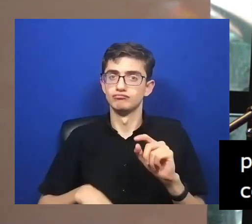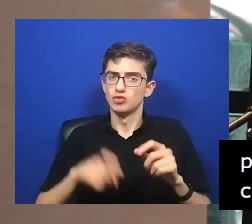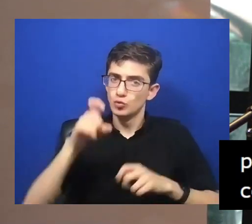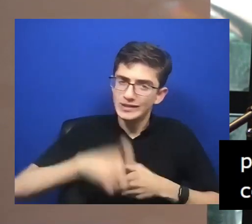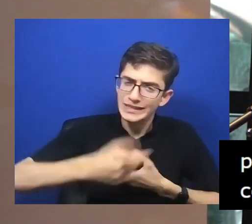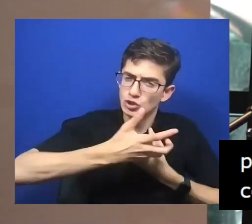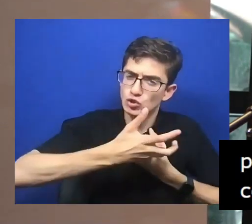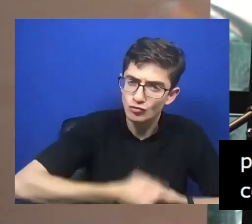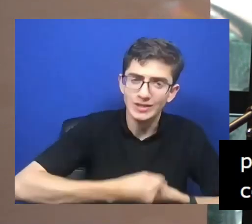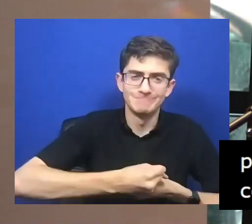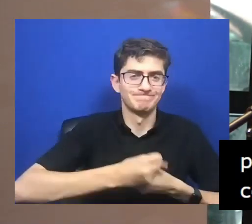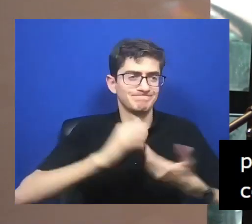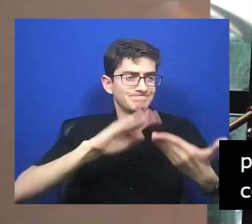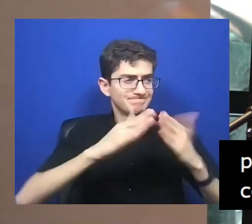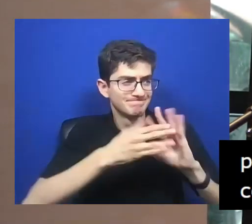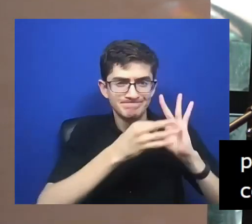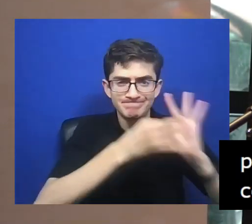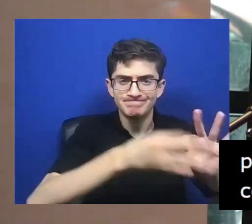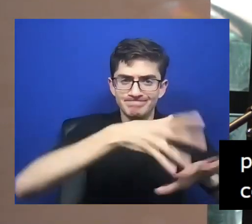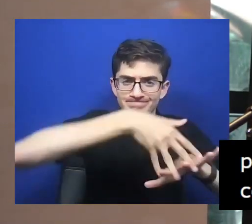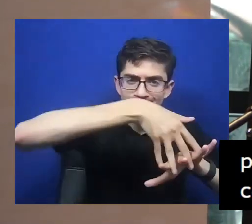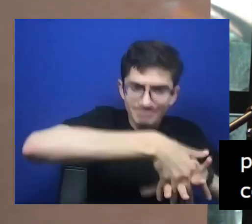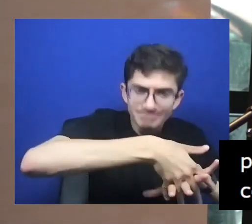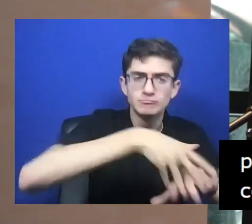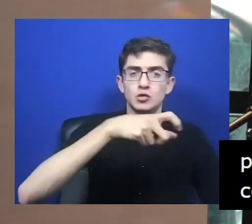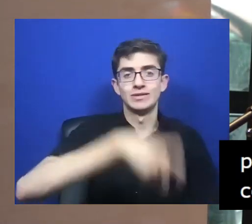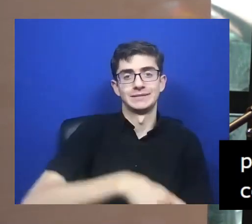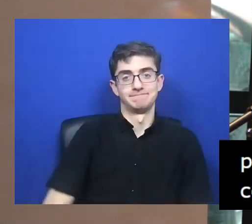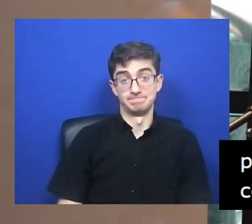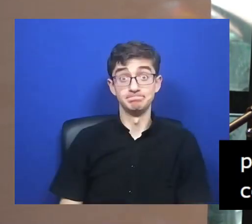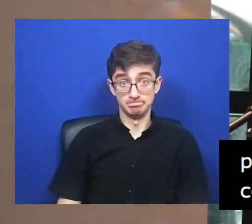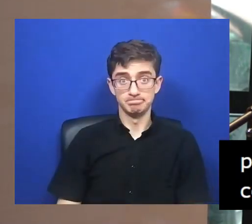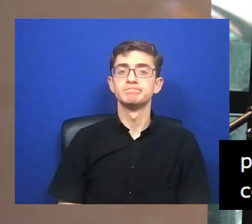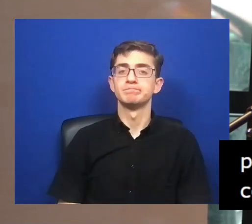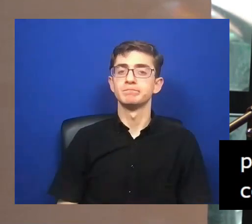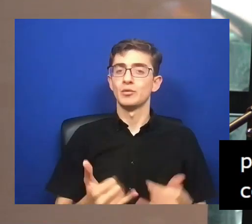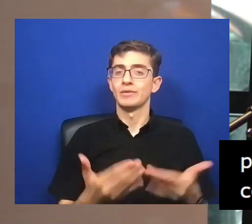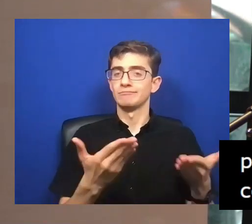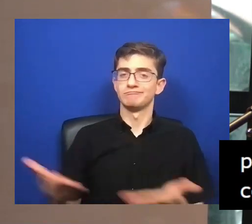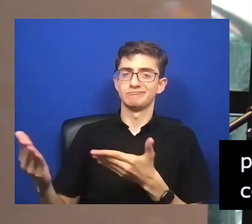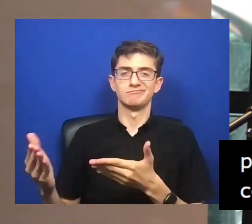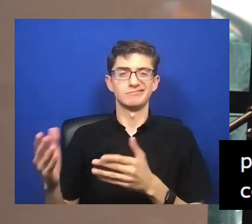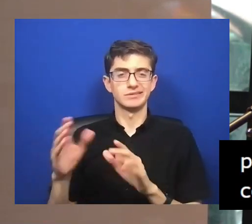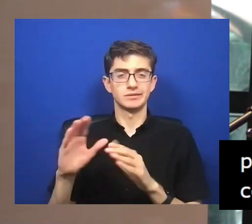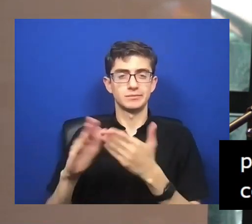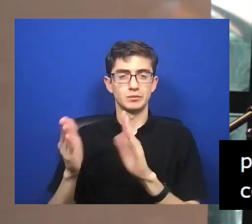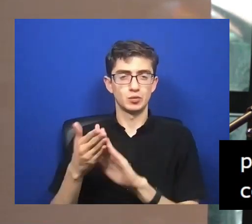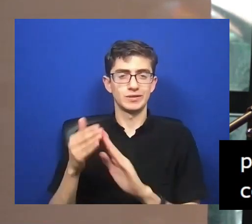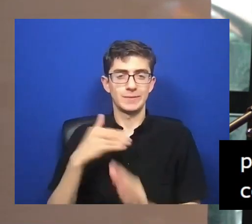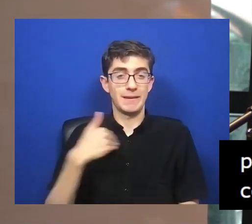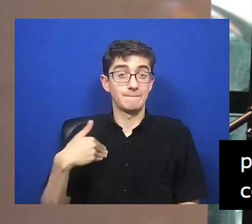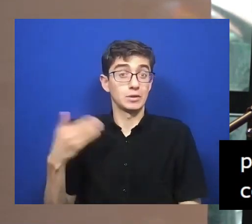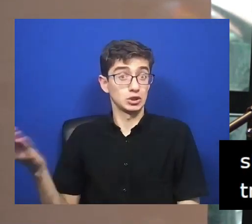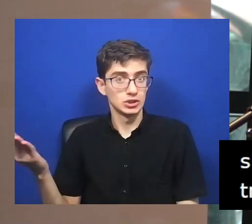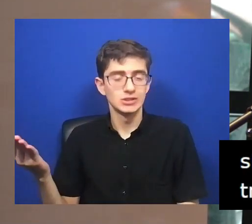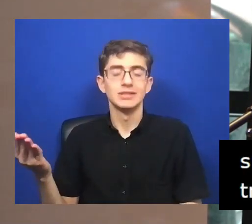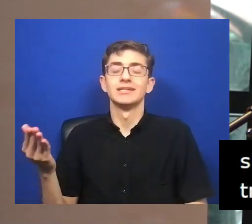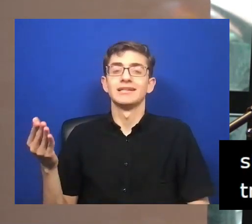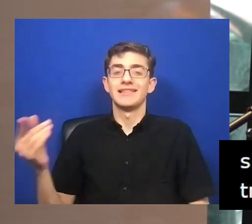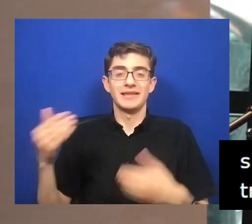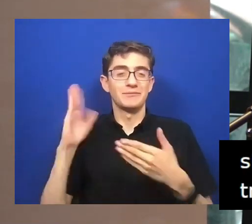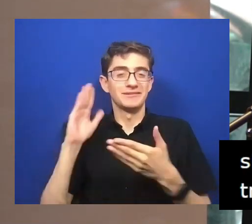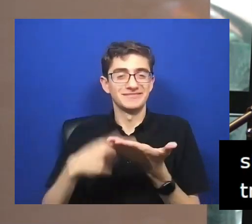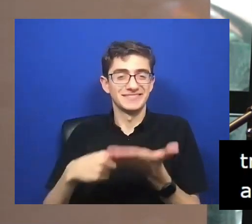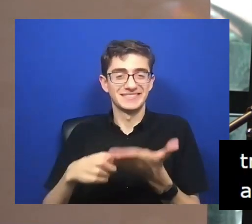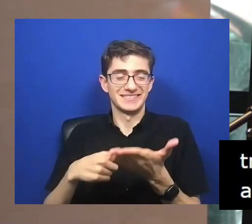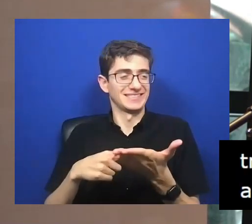are going to introduce themselves and speak very directly to the solutions that we're looking for, because they are in community. They're not just sitting at a